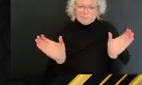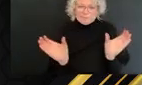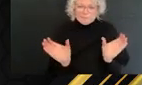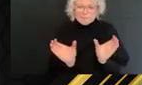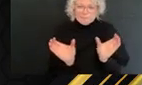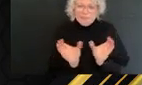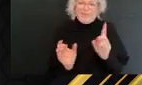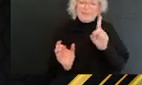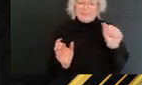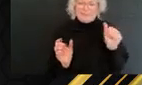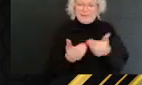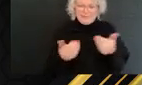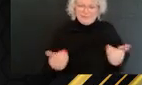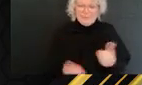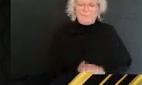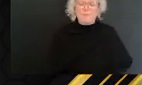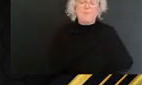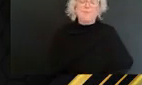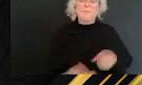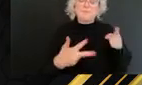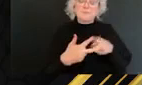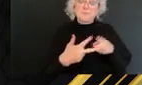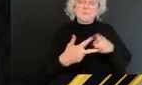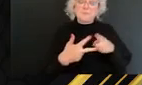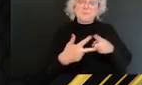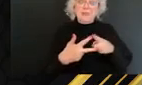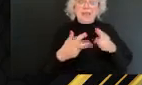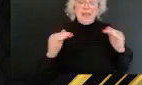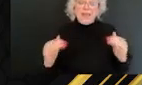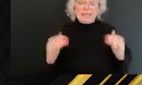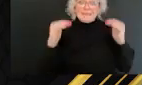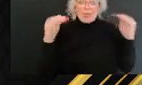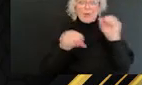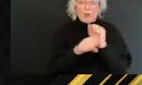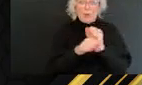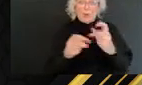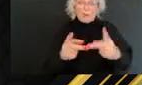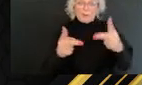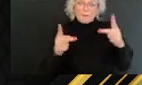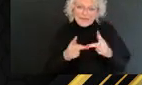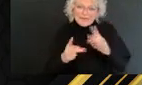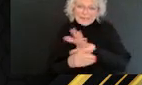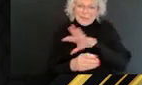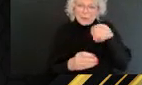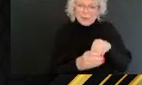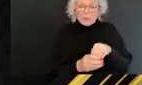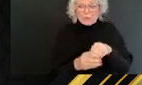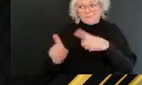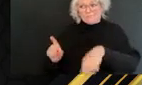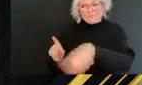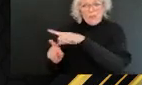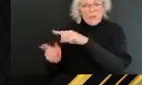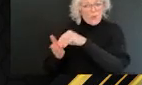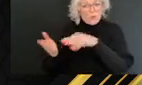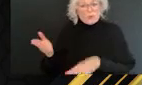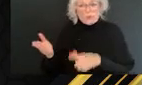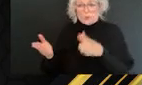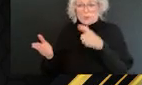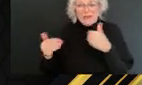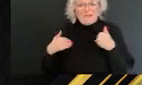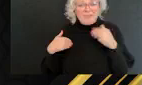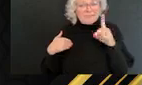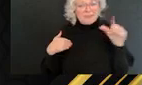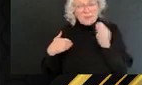divide. Next up, we focus on accelerating workplace inclusion. We have got to empower those students